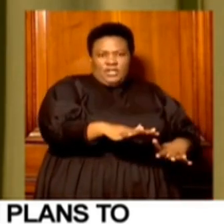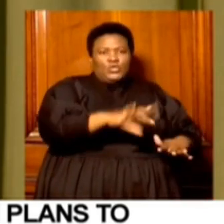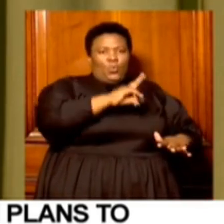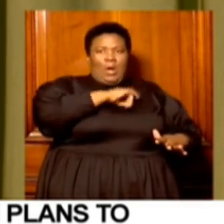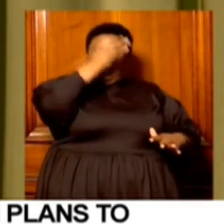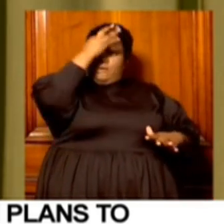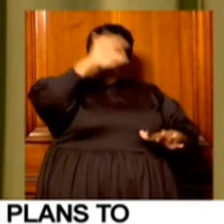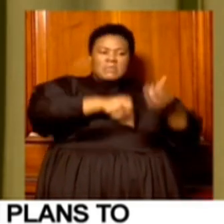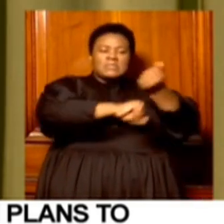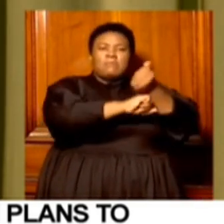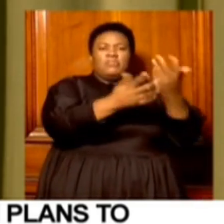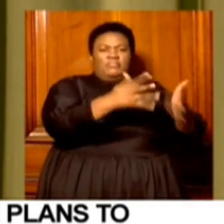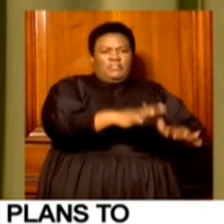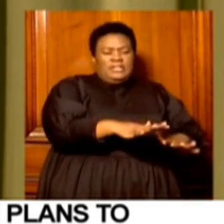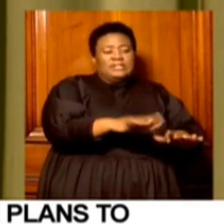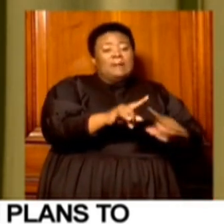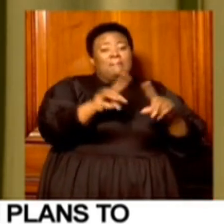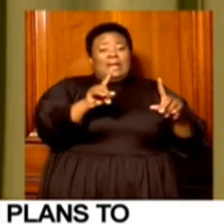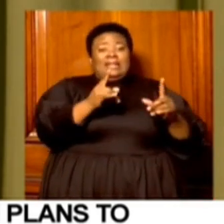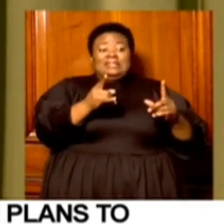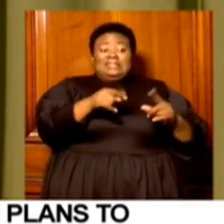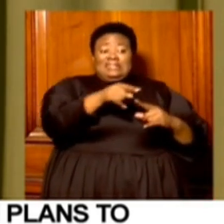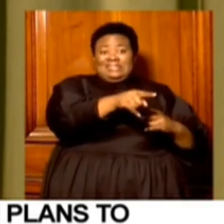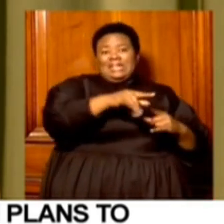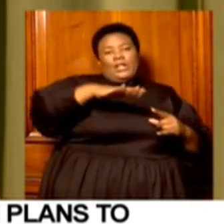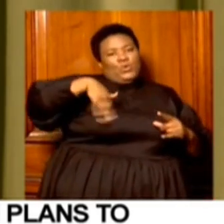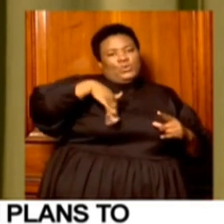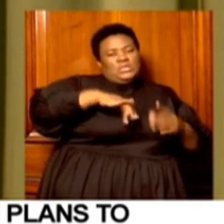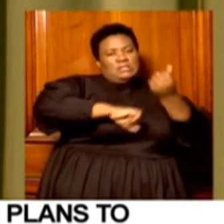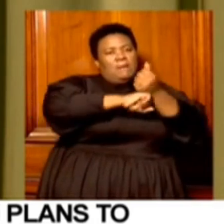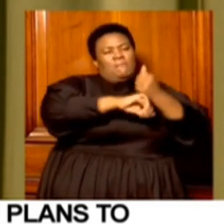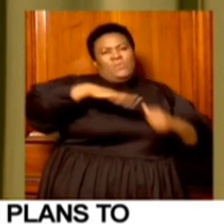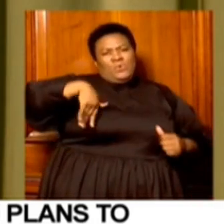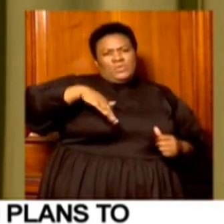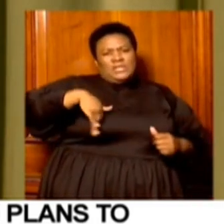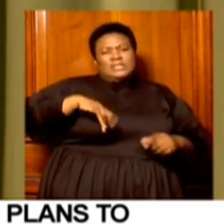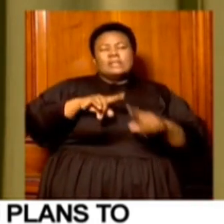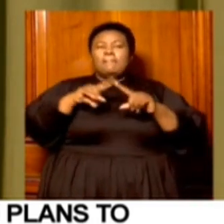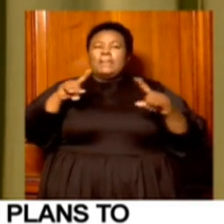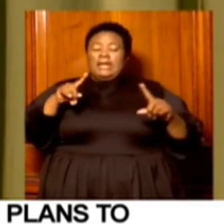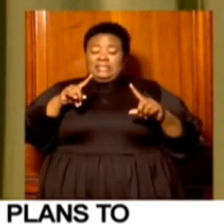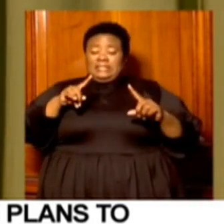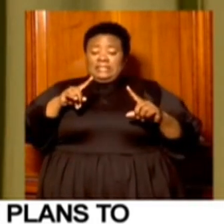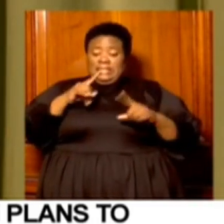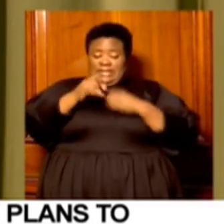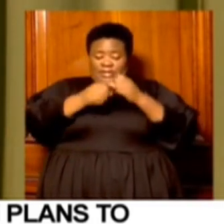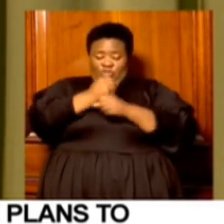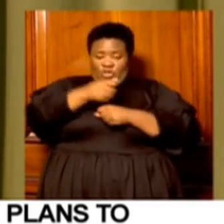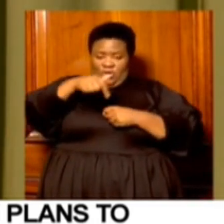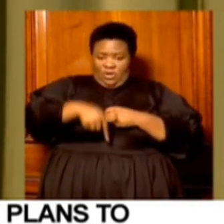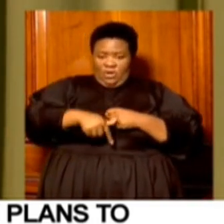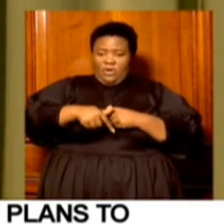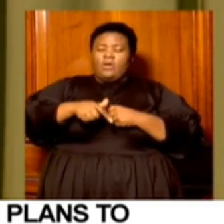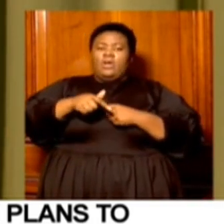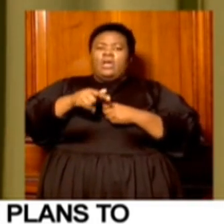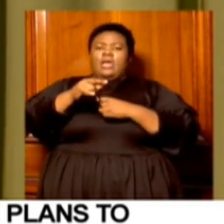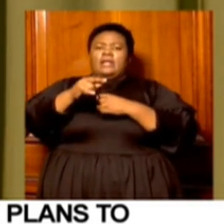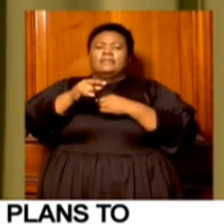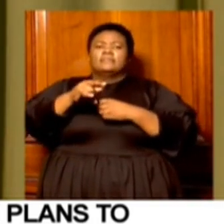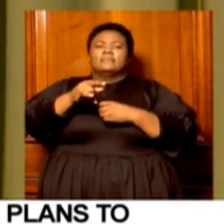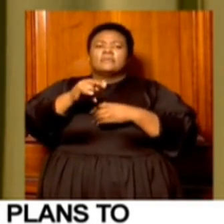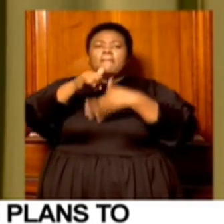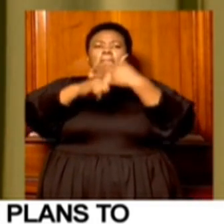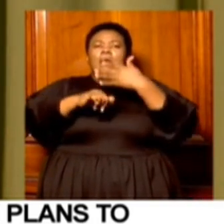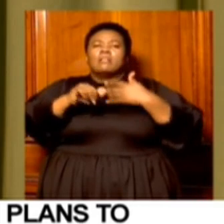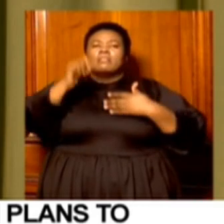So by April next year, and between this year and end of the year, the remainder of the months, we